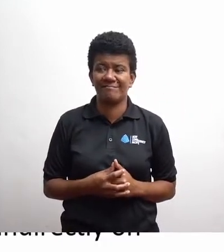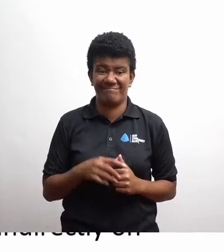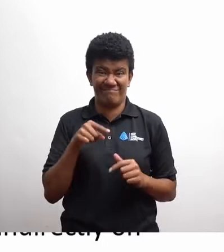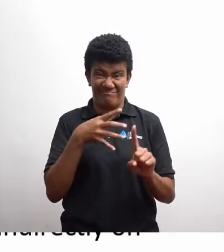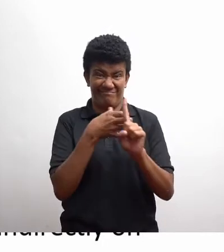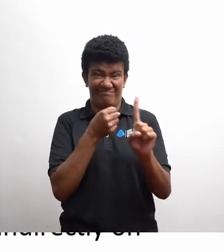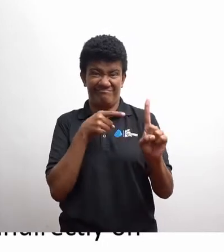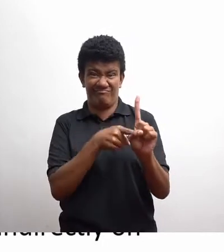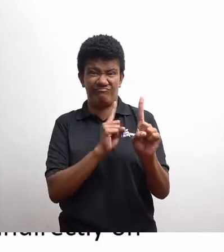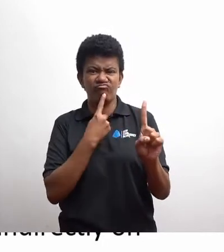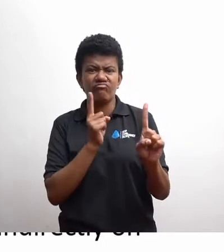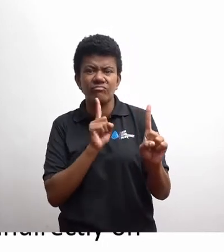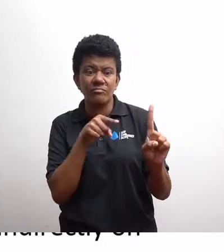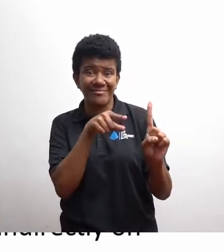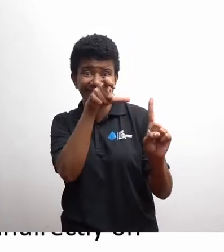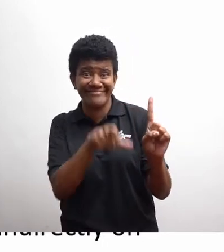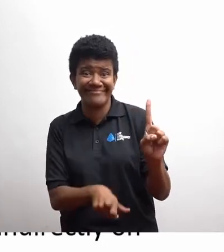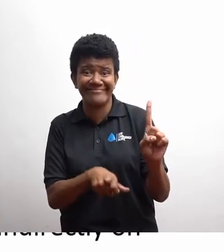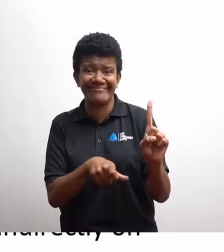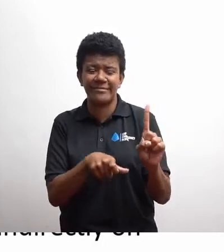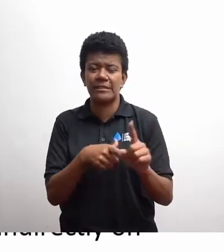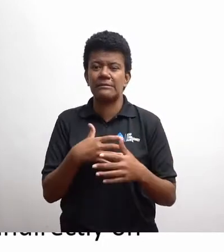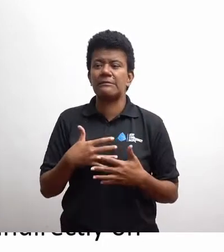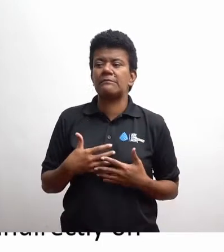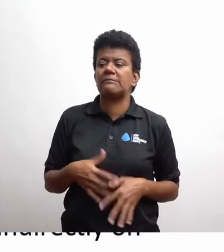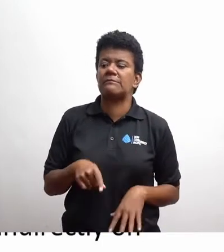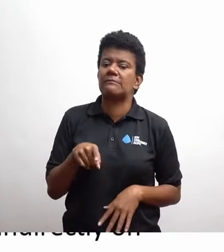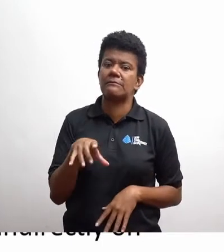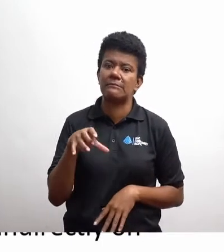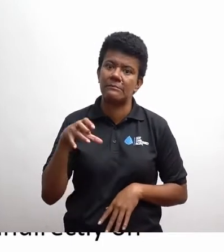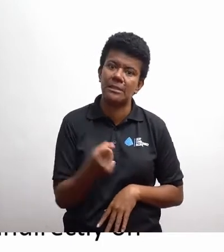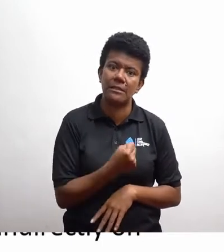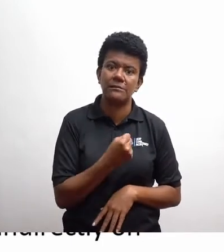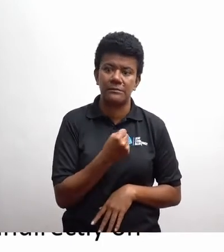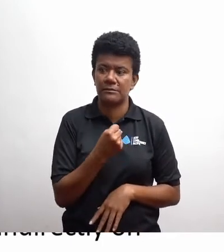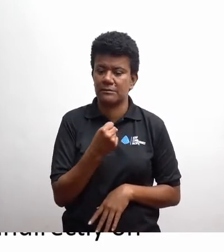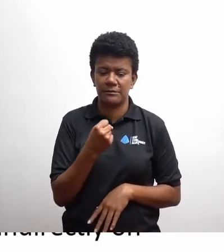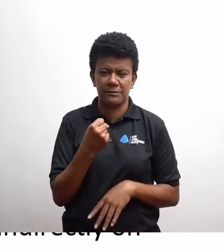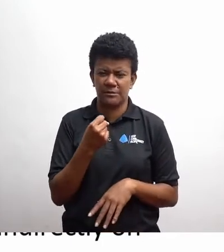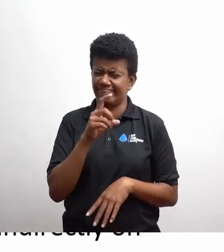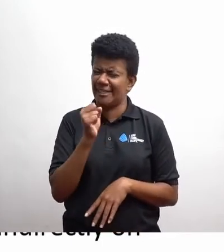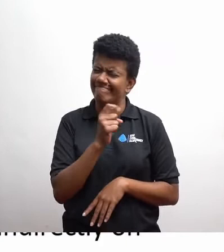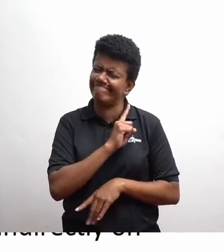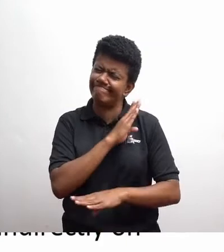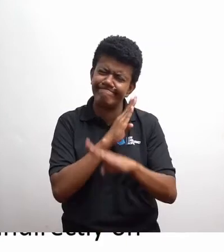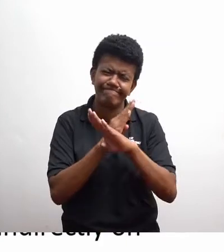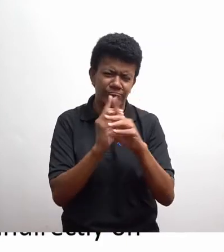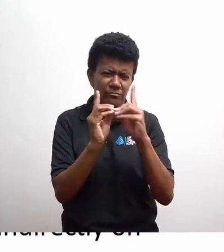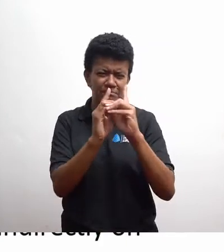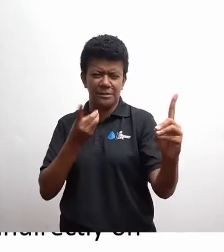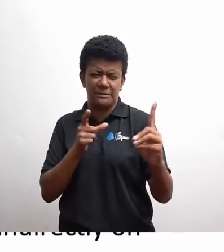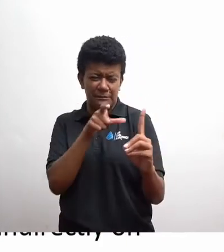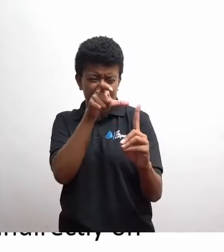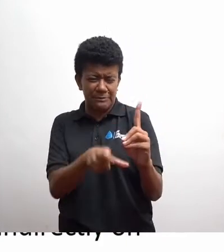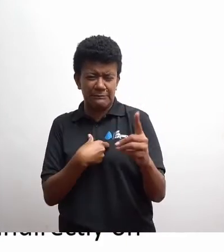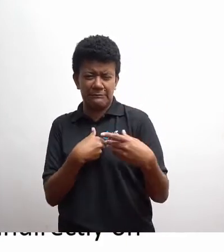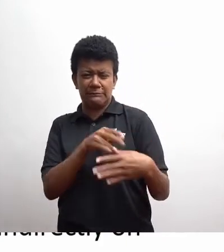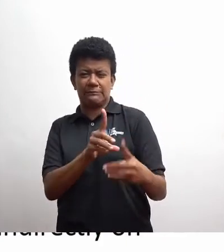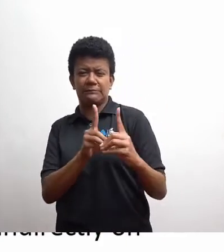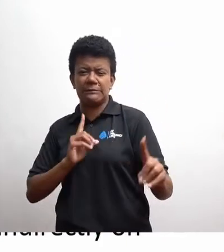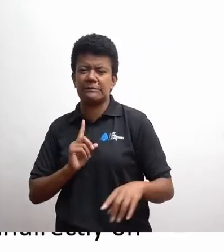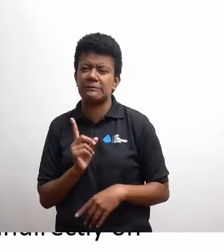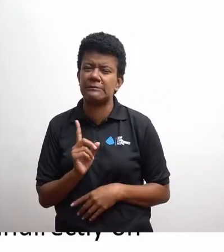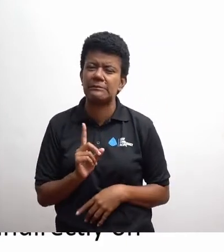that a person must not be unfairly discriminated against directly or indirectly on the